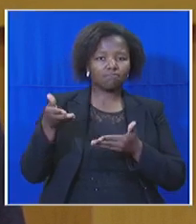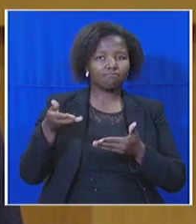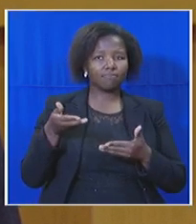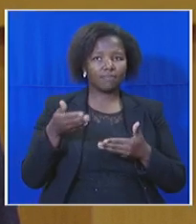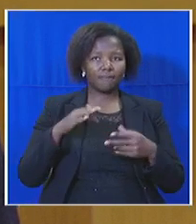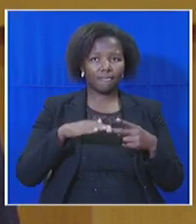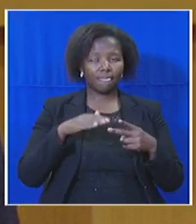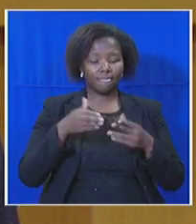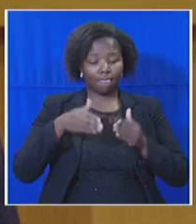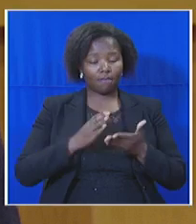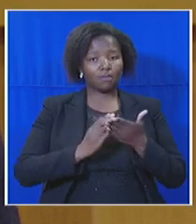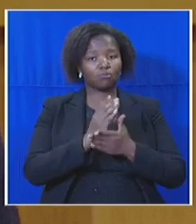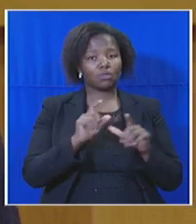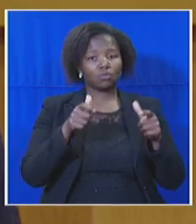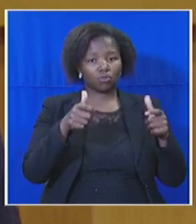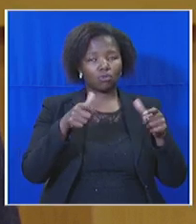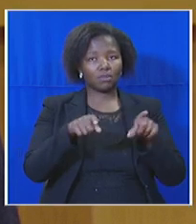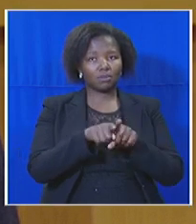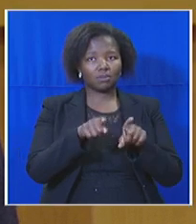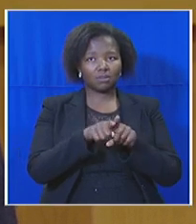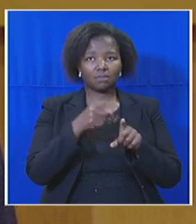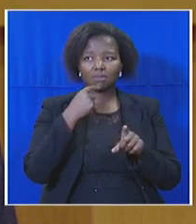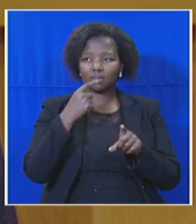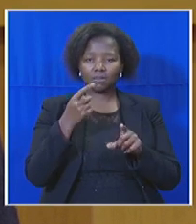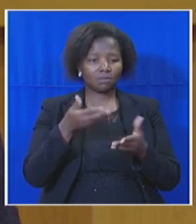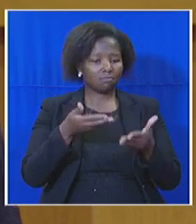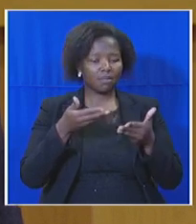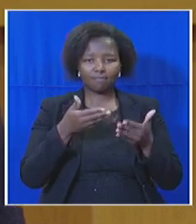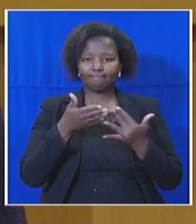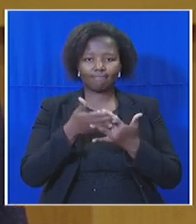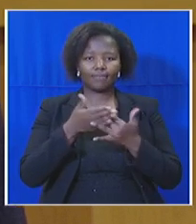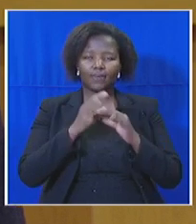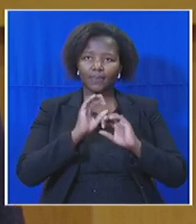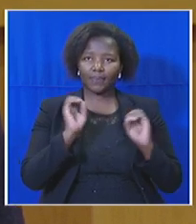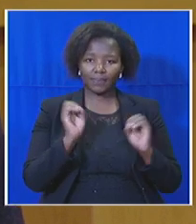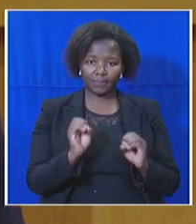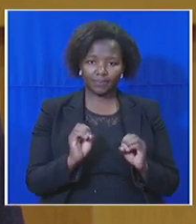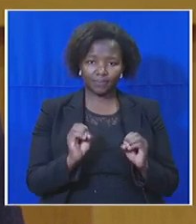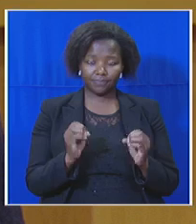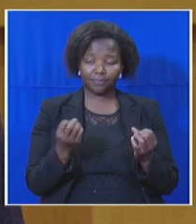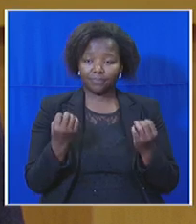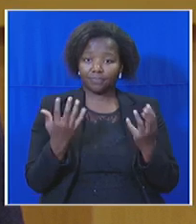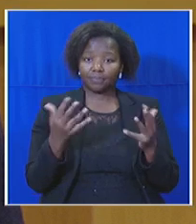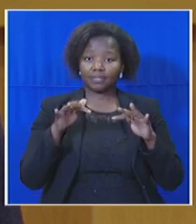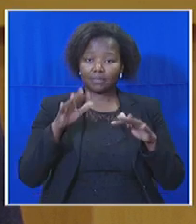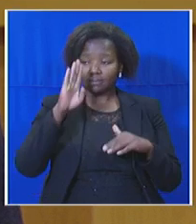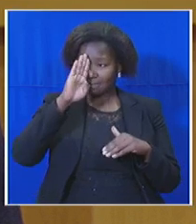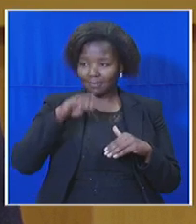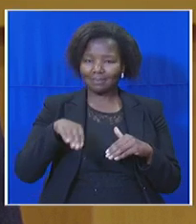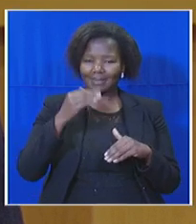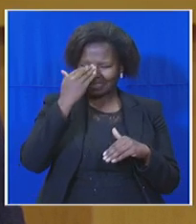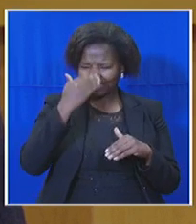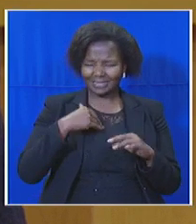Rights Commission have also been unable to get the required intervention. Many residents of the home are bedridden, suffering